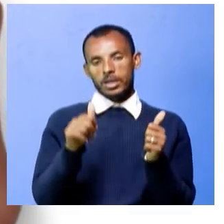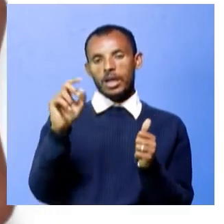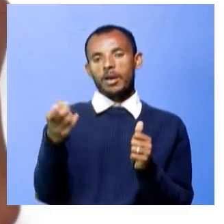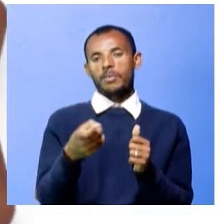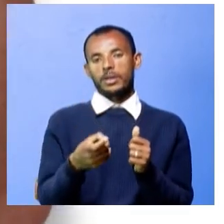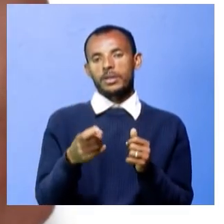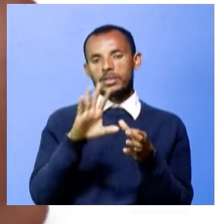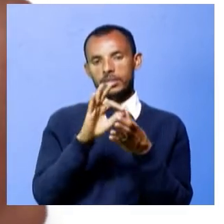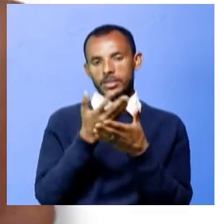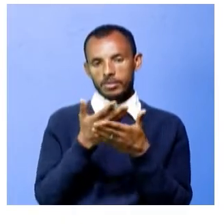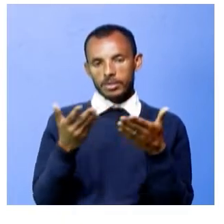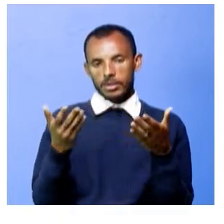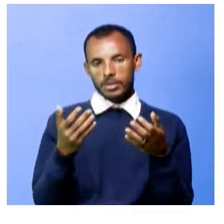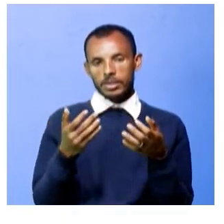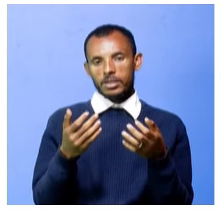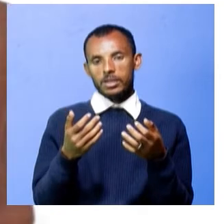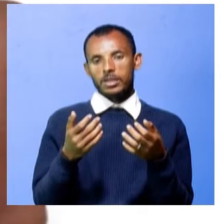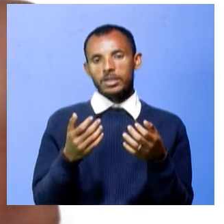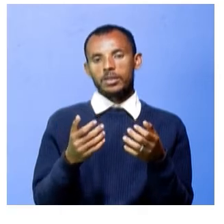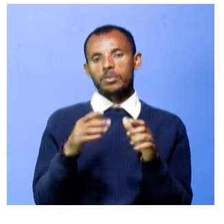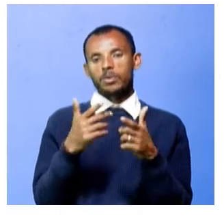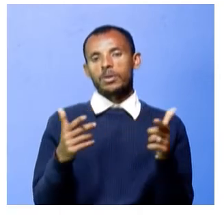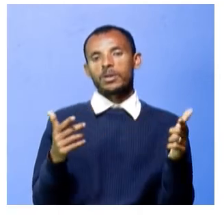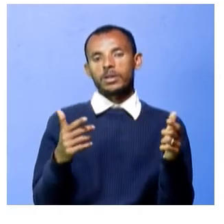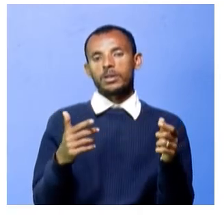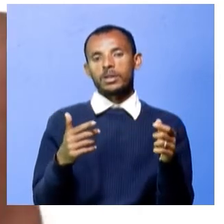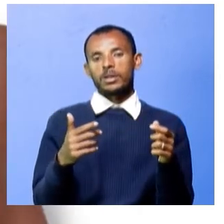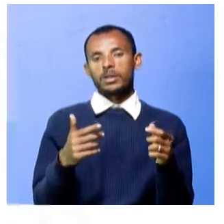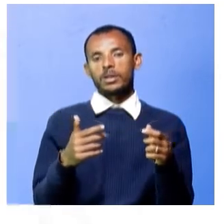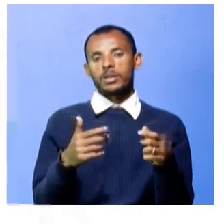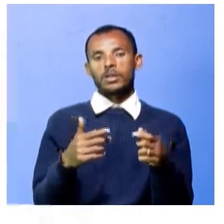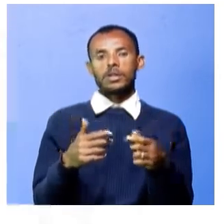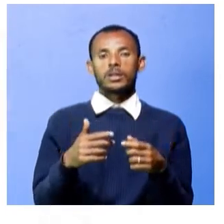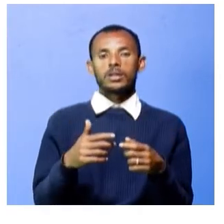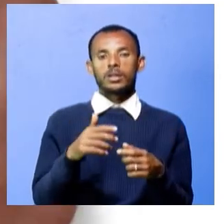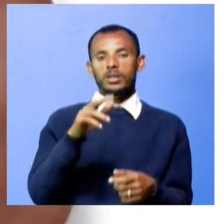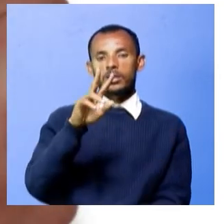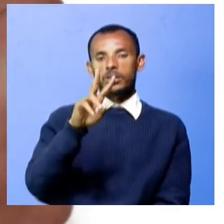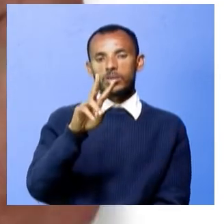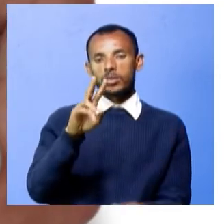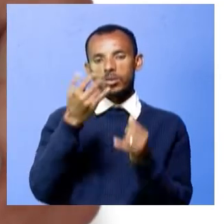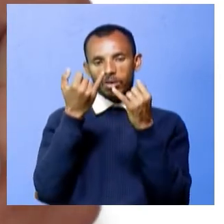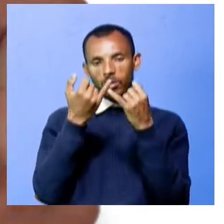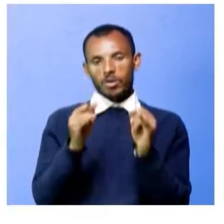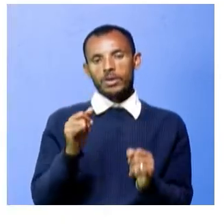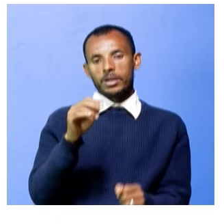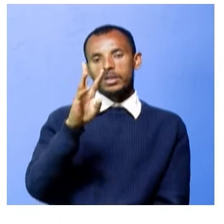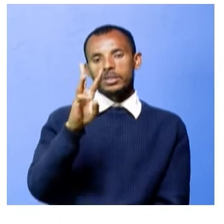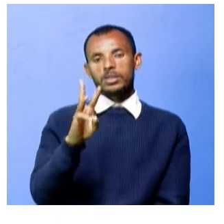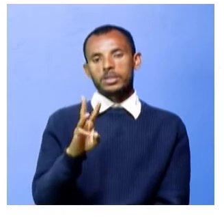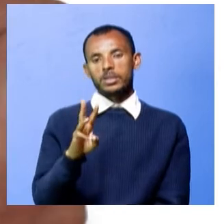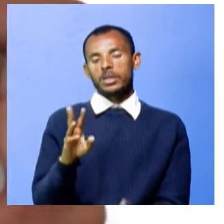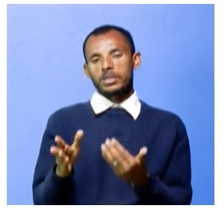in statement C is, probability of this event is 2 over 6. This can